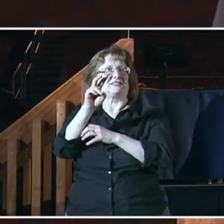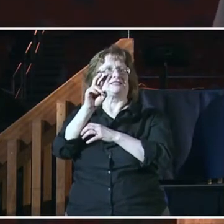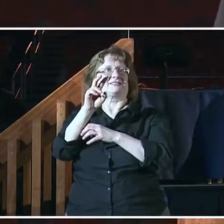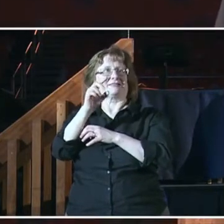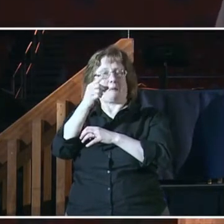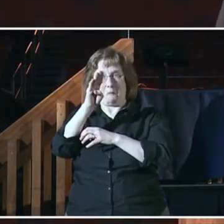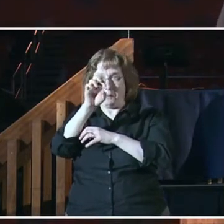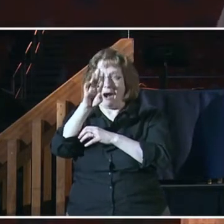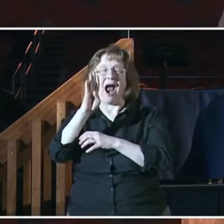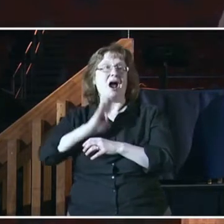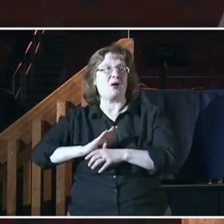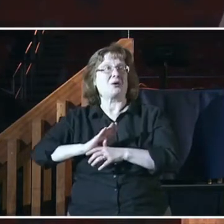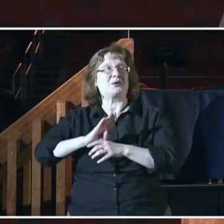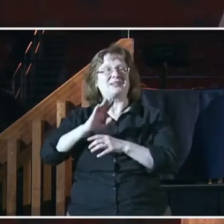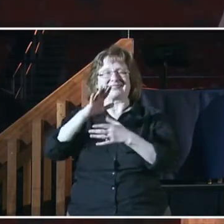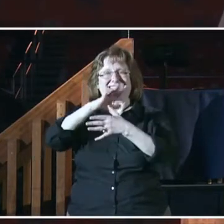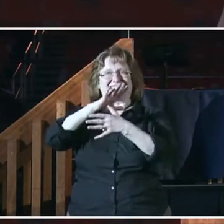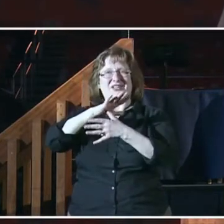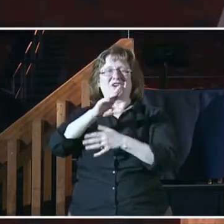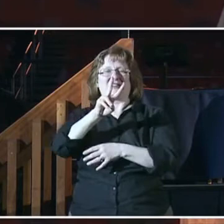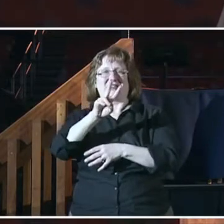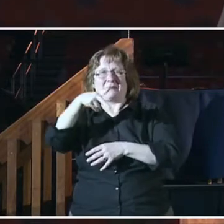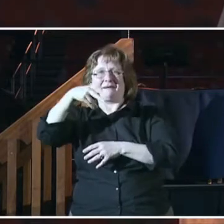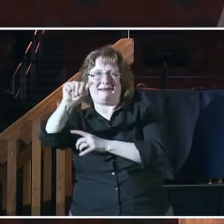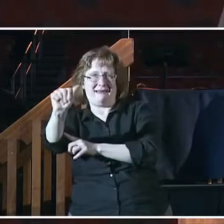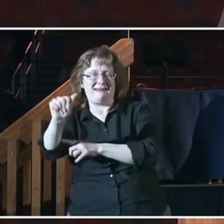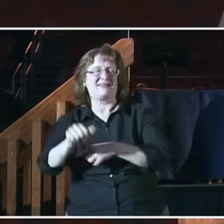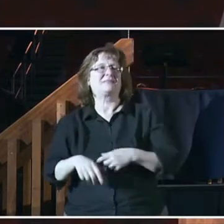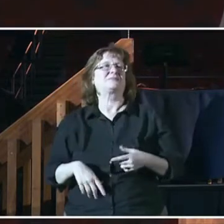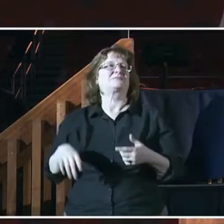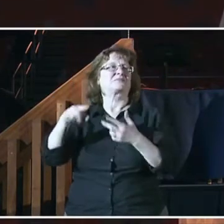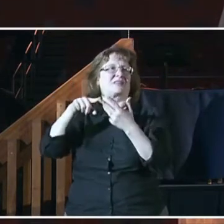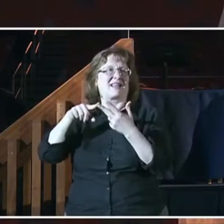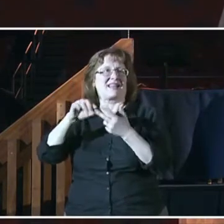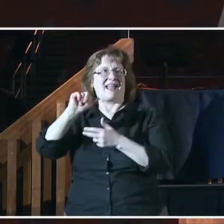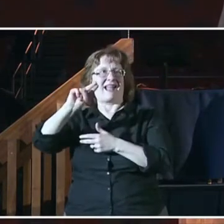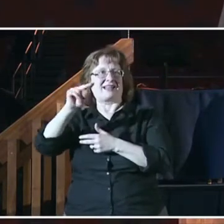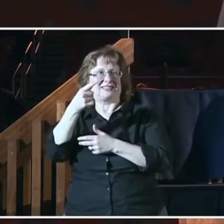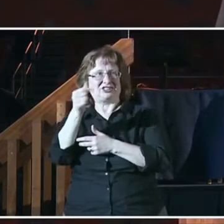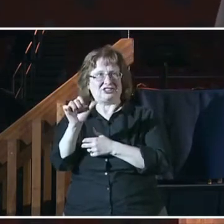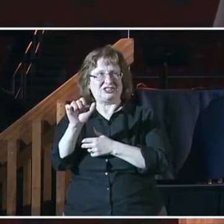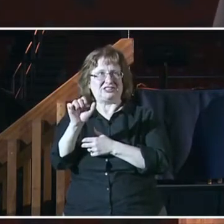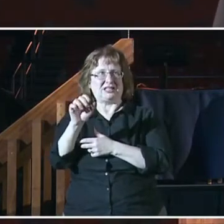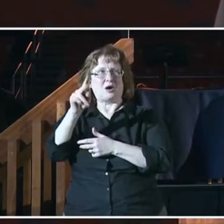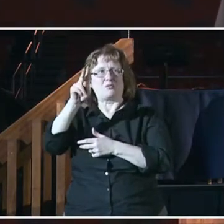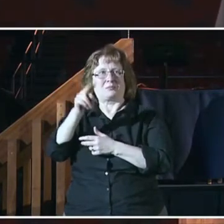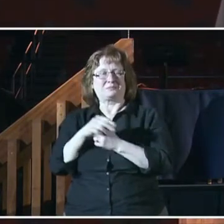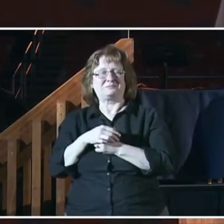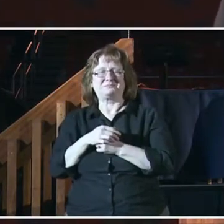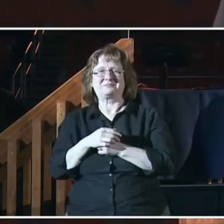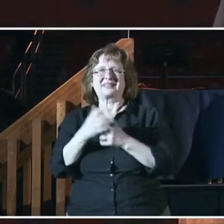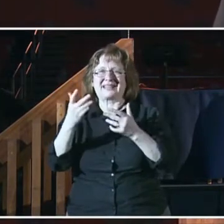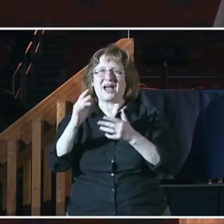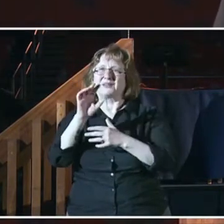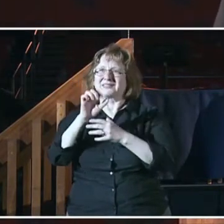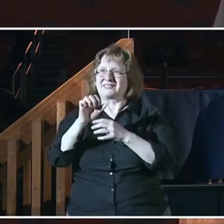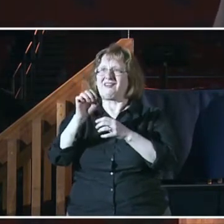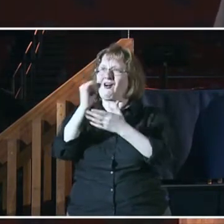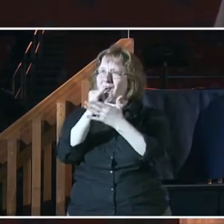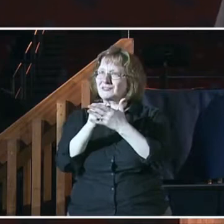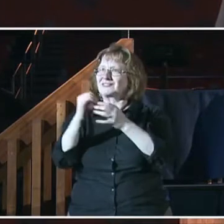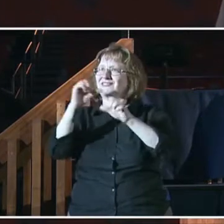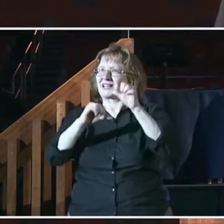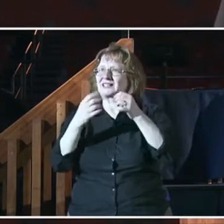Arts, and Angie Patty, a senior in the College of Arts and Sciences. Now, if you would please turn your attention